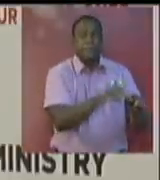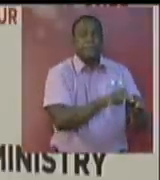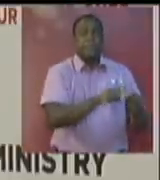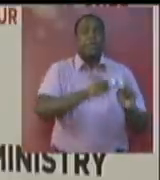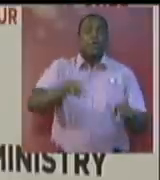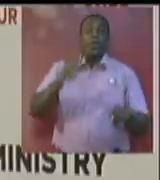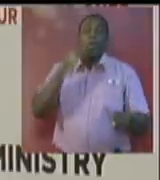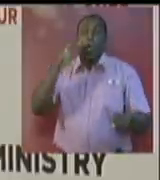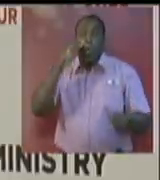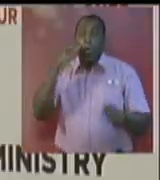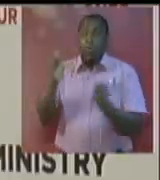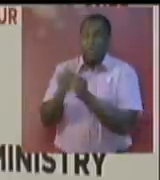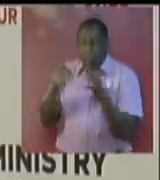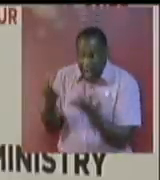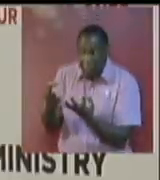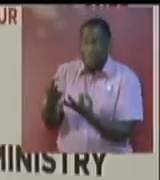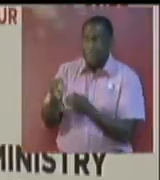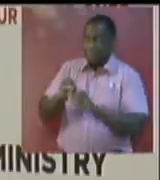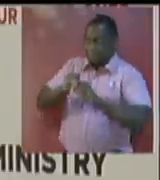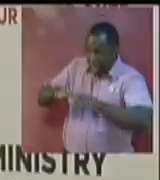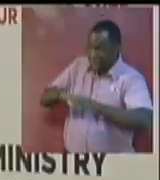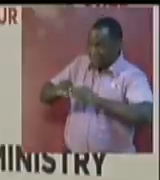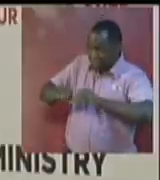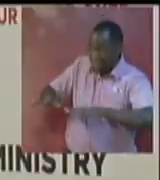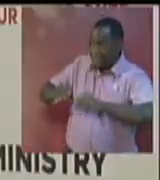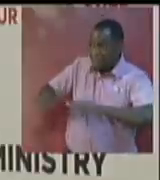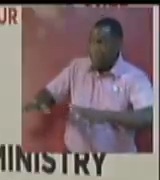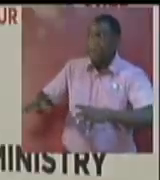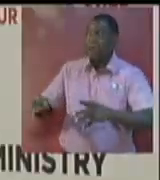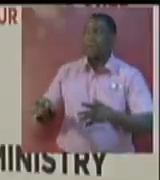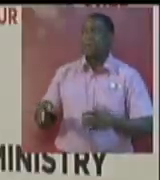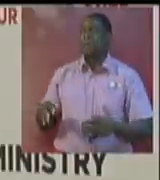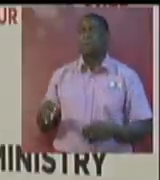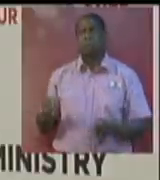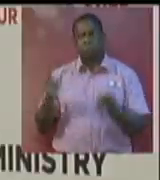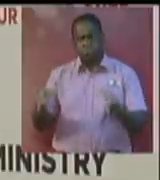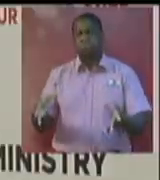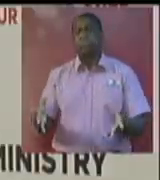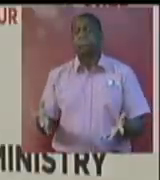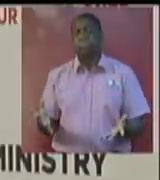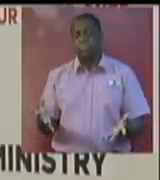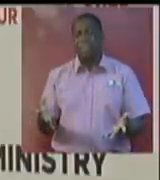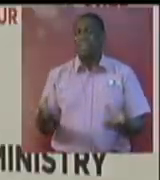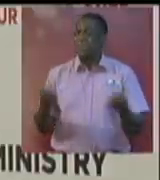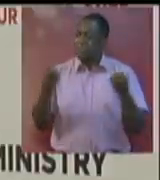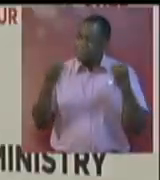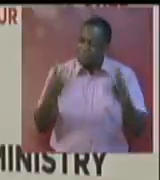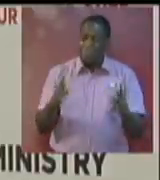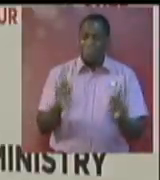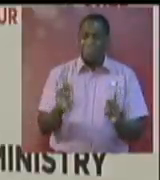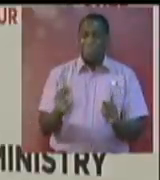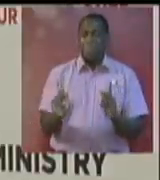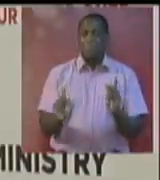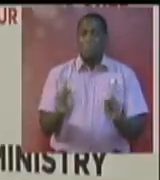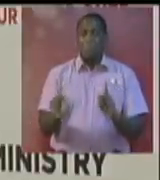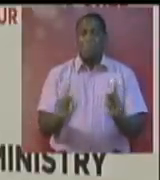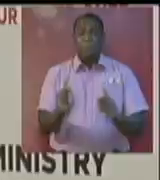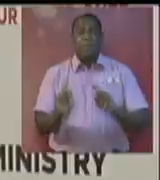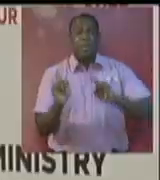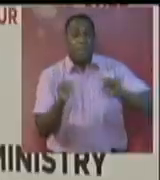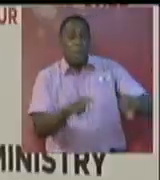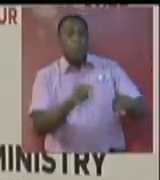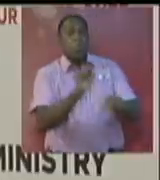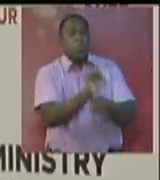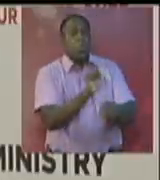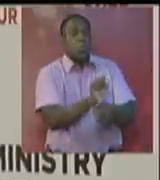spread it to their families. And so we find that a number of people who are coming to work, they're coming